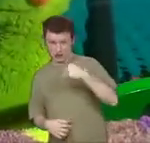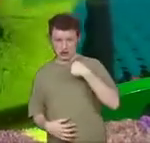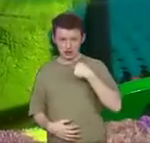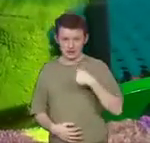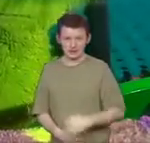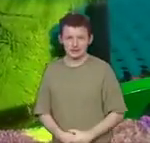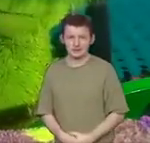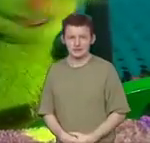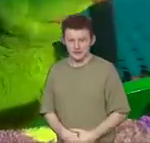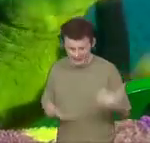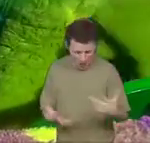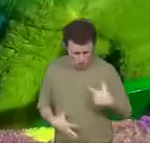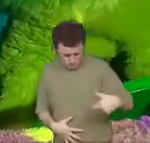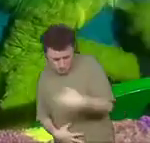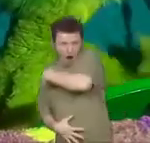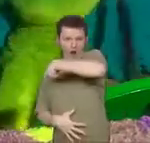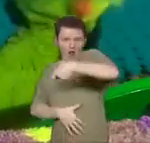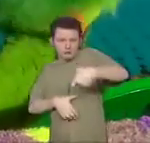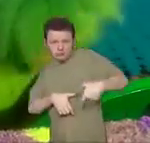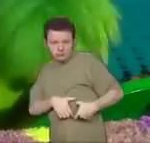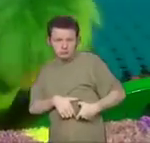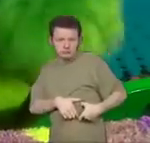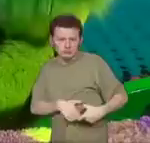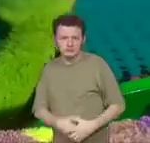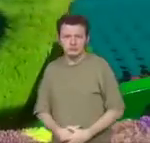Pop your seatbelt on. Oh, yeah.